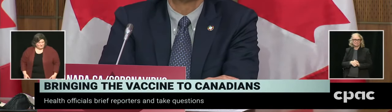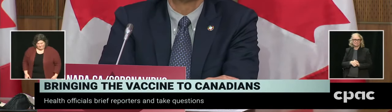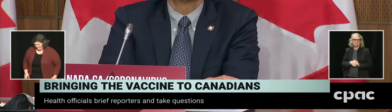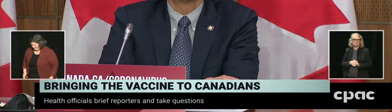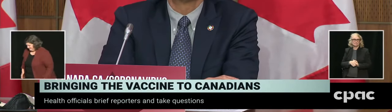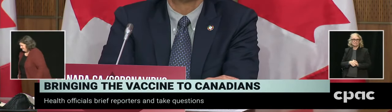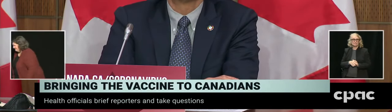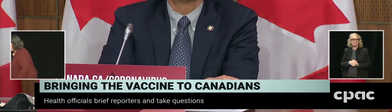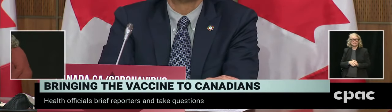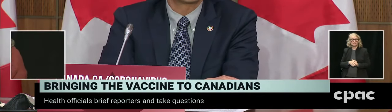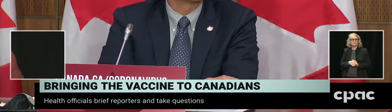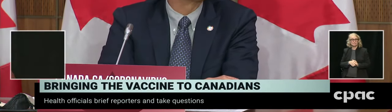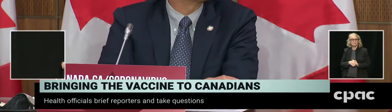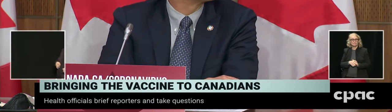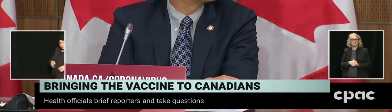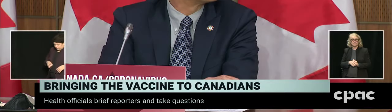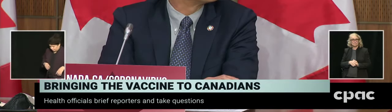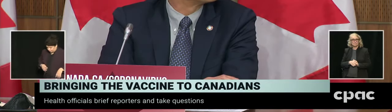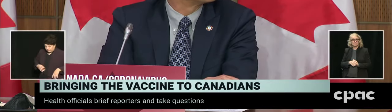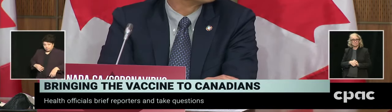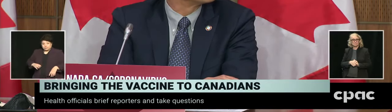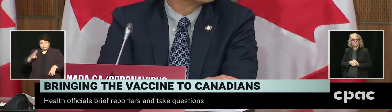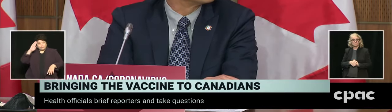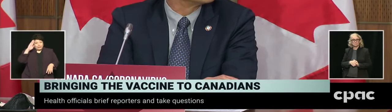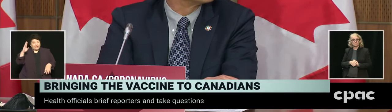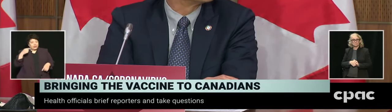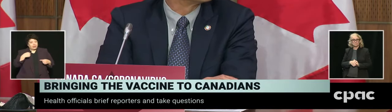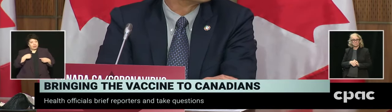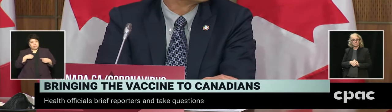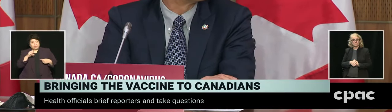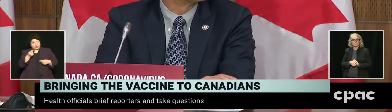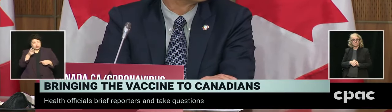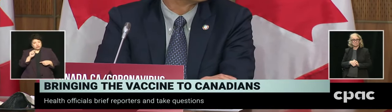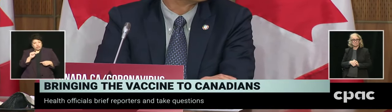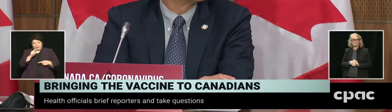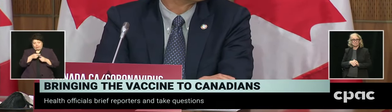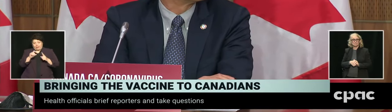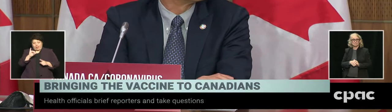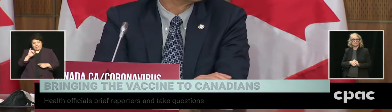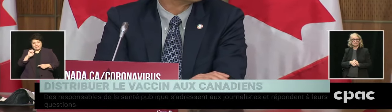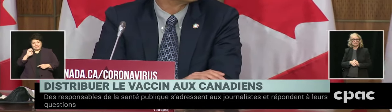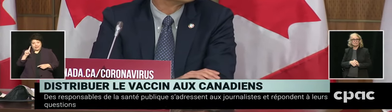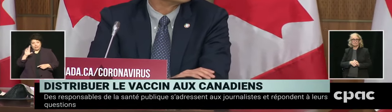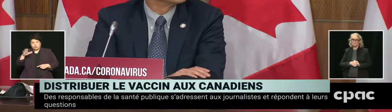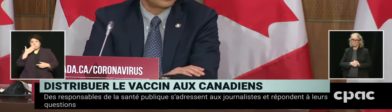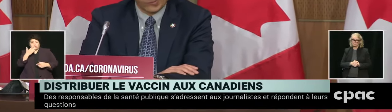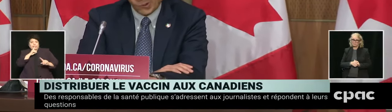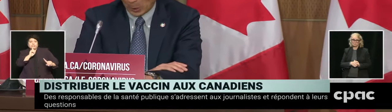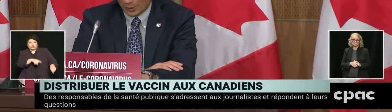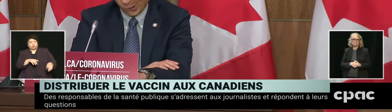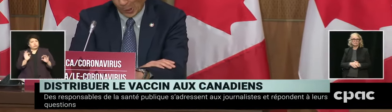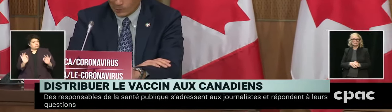Well, sure. Thanks. This is Cheryl Grunoweg from ICET. I think that was well answered. The only other